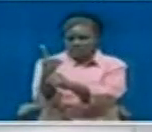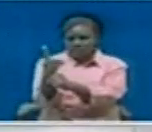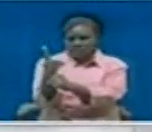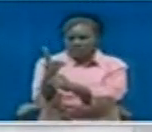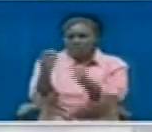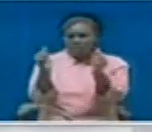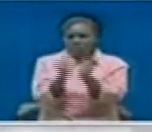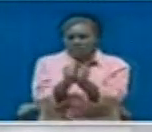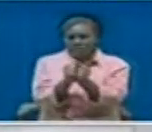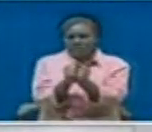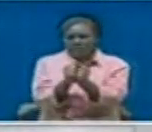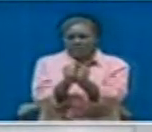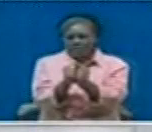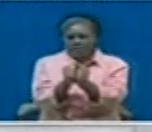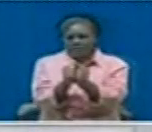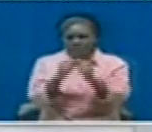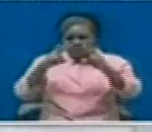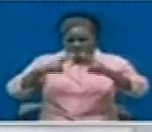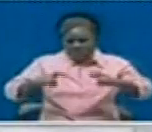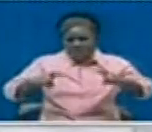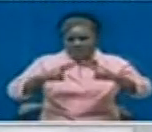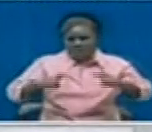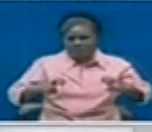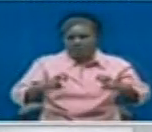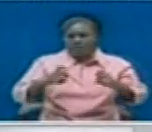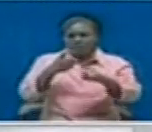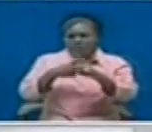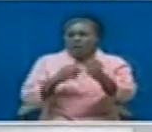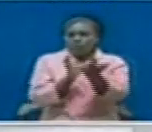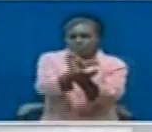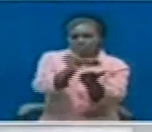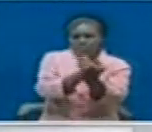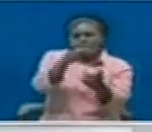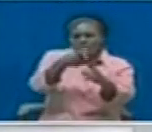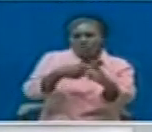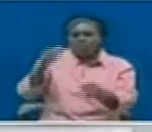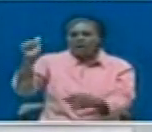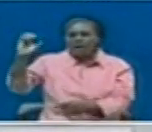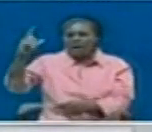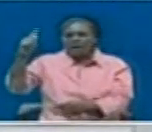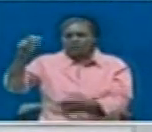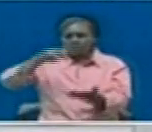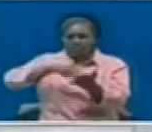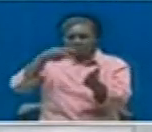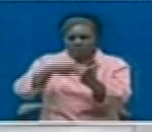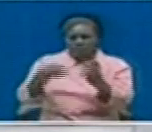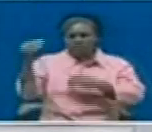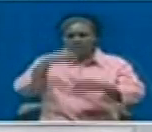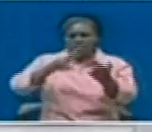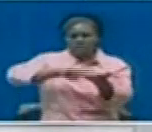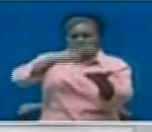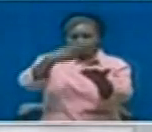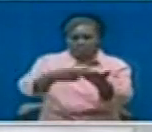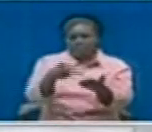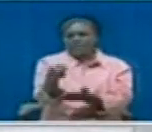2012 with funding from ACT, and we did a program called Changieni Rasilimali